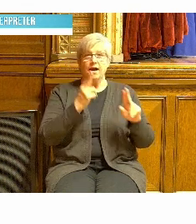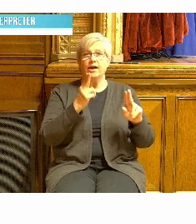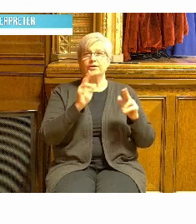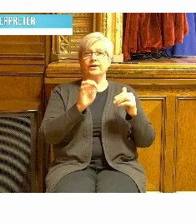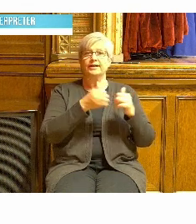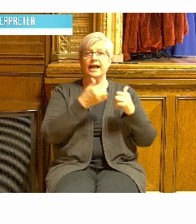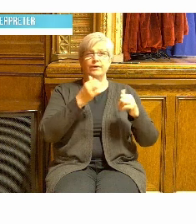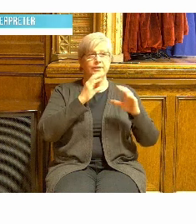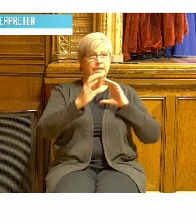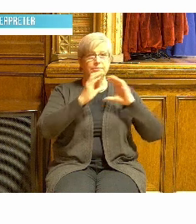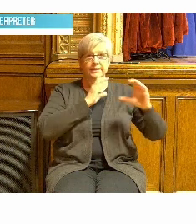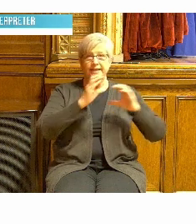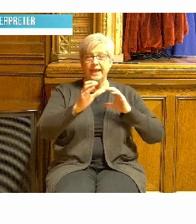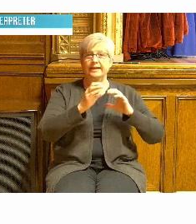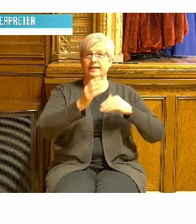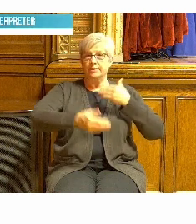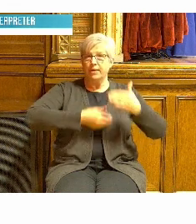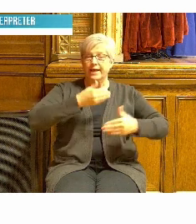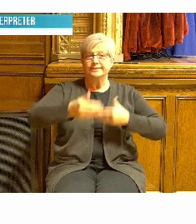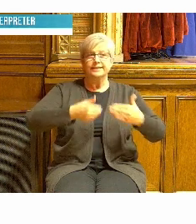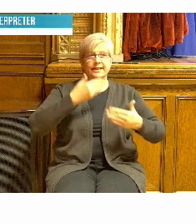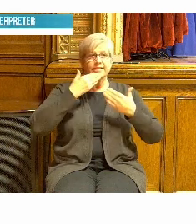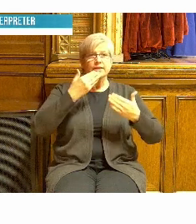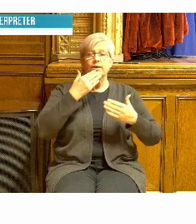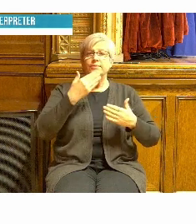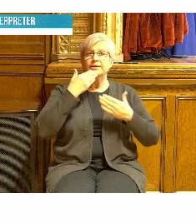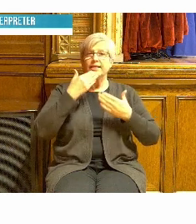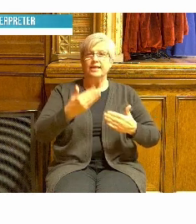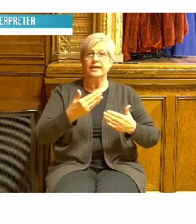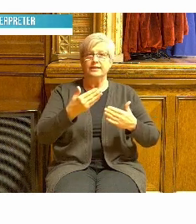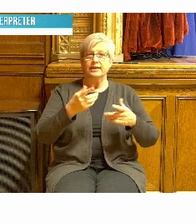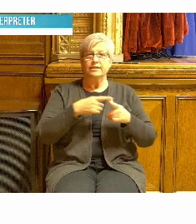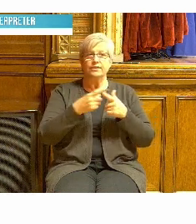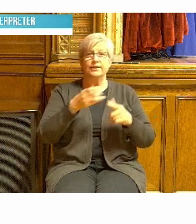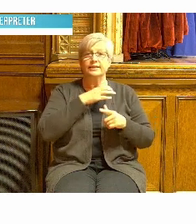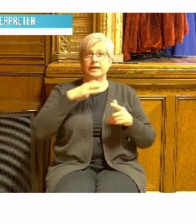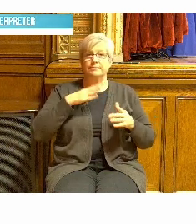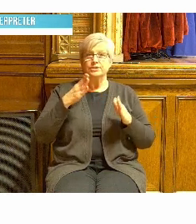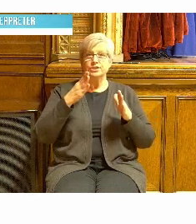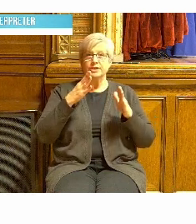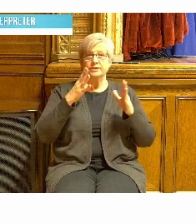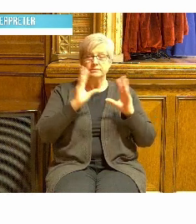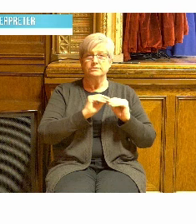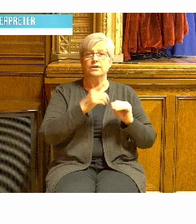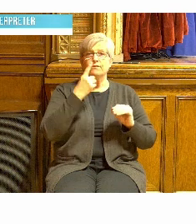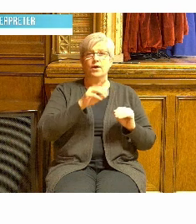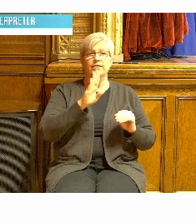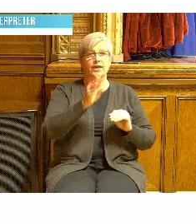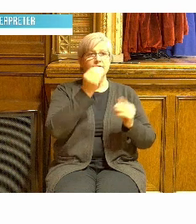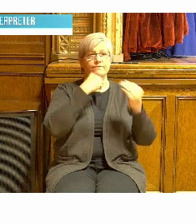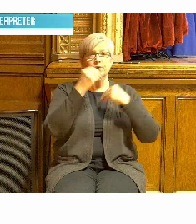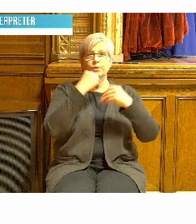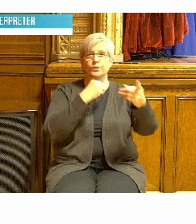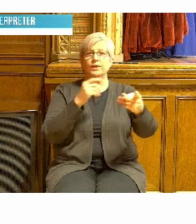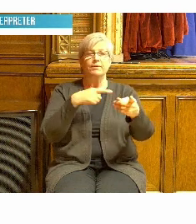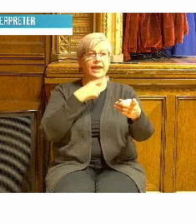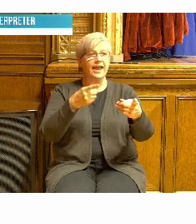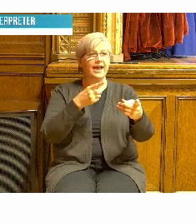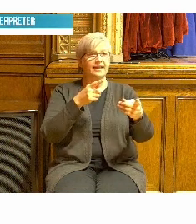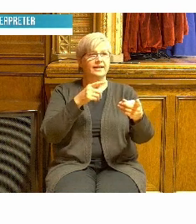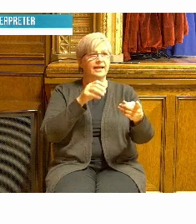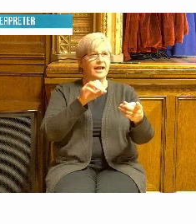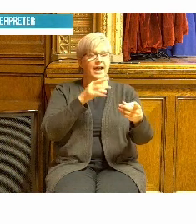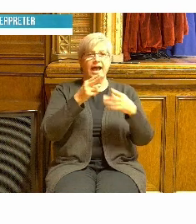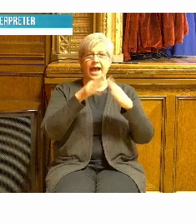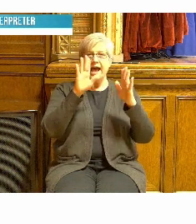we would communicate, and you did that. I also want to thank the commissionary for their food, their vendors. We had House of Wax